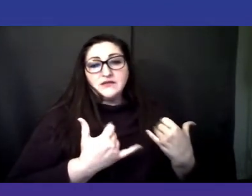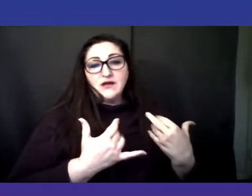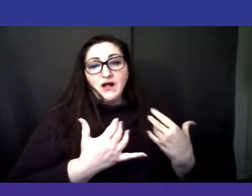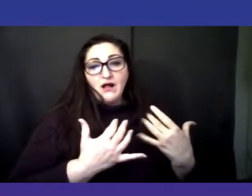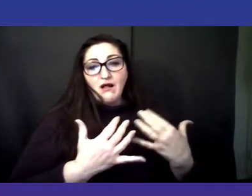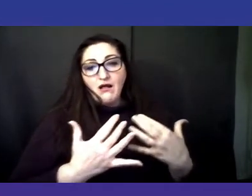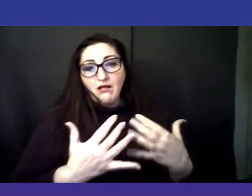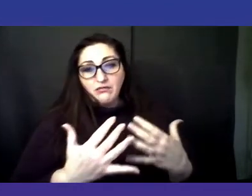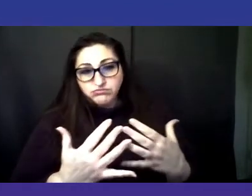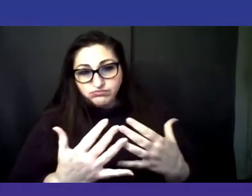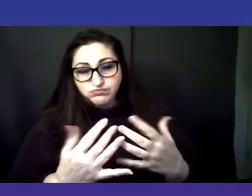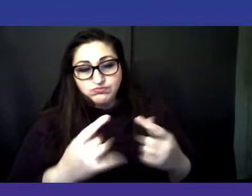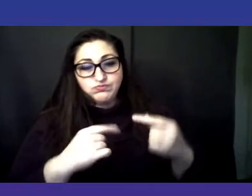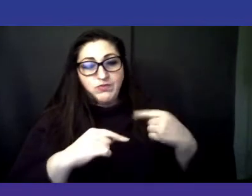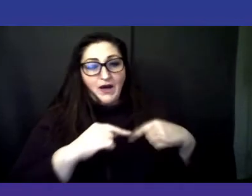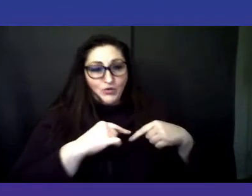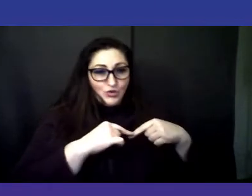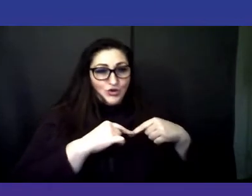around to the future.